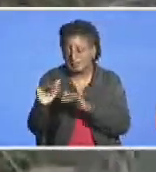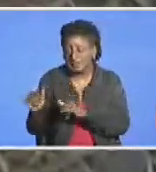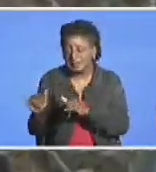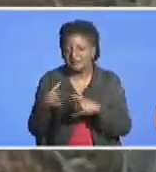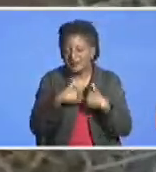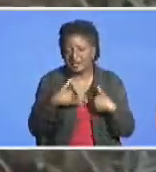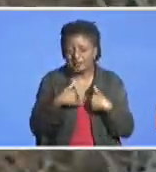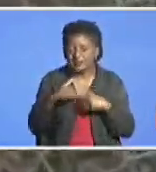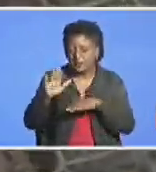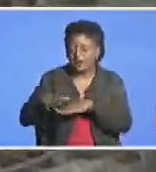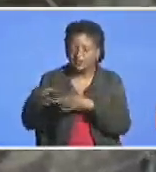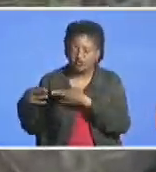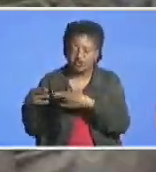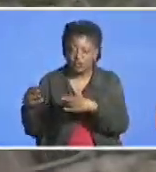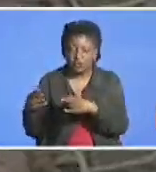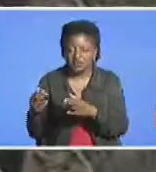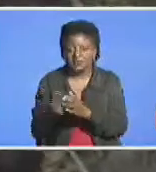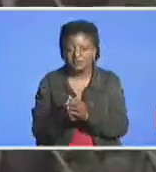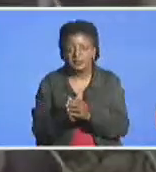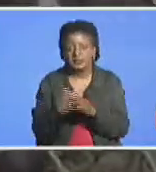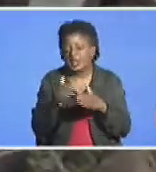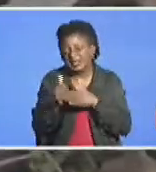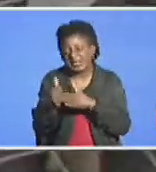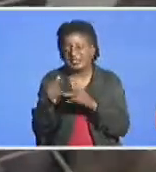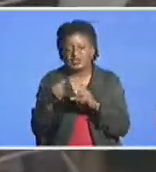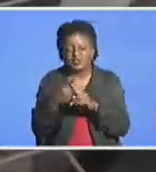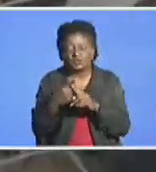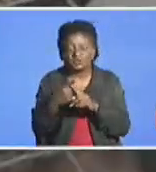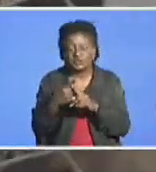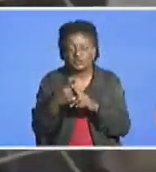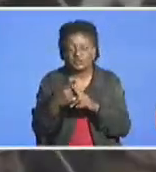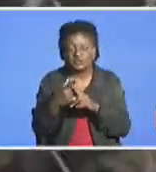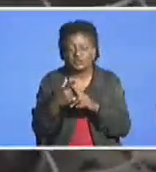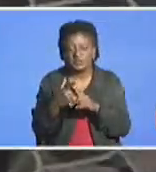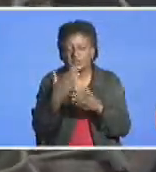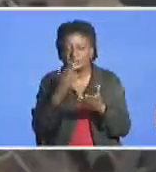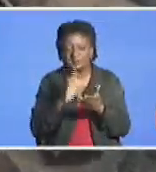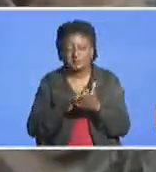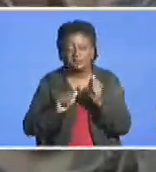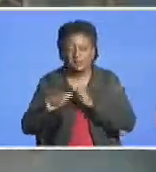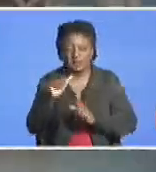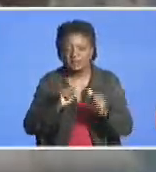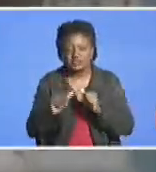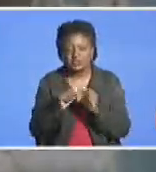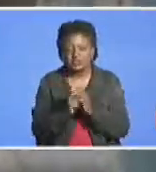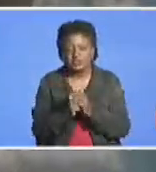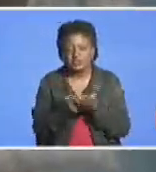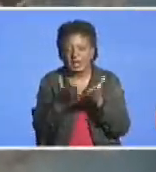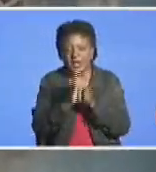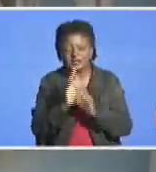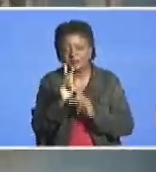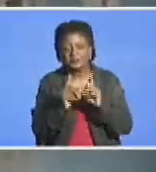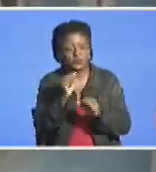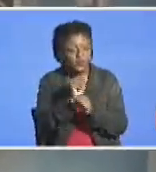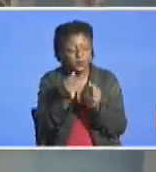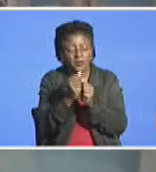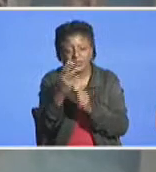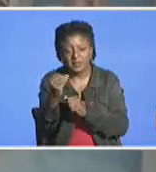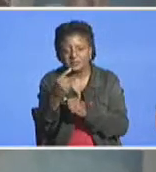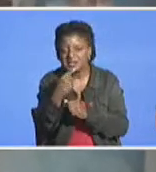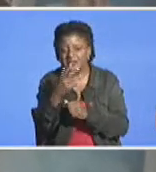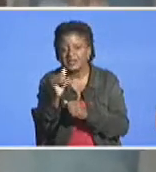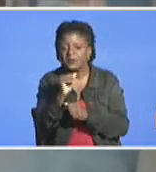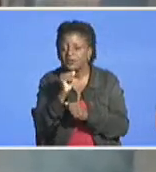cruel actions. But Humane Society officials are urging persons to work with them, adding that they will not turn animals